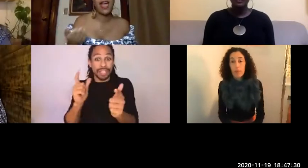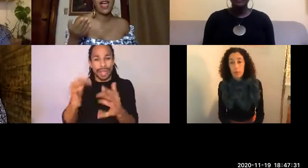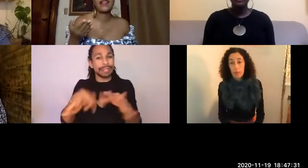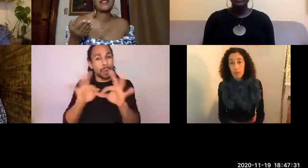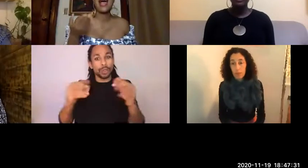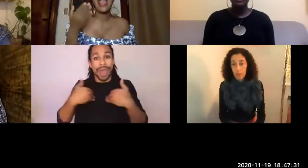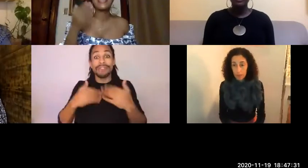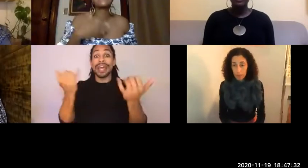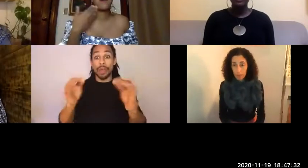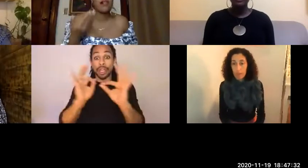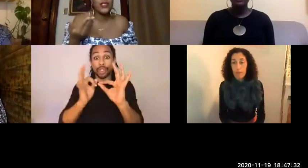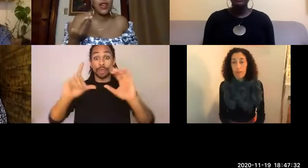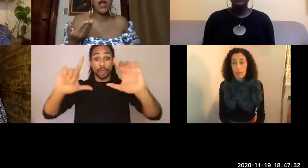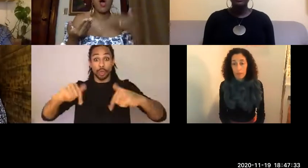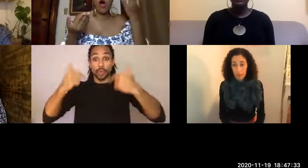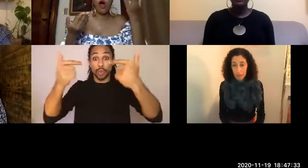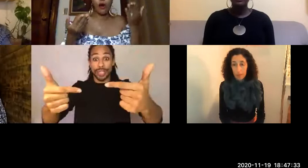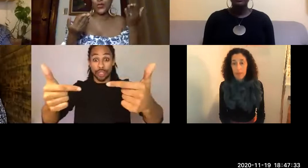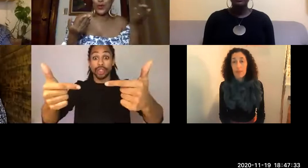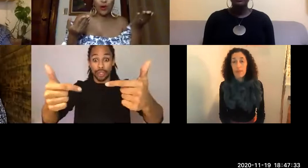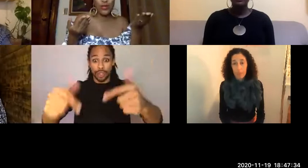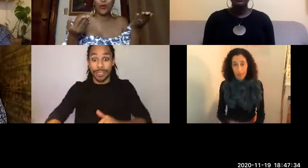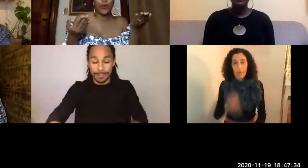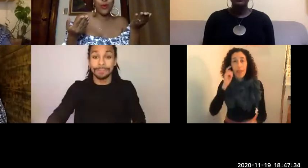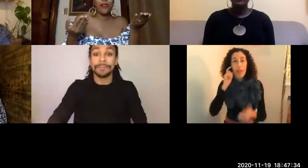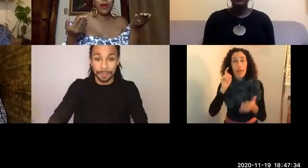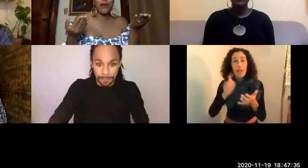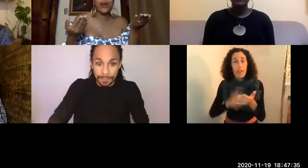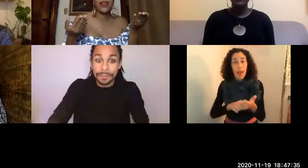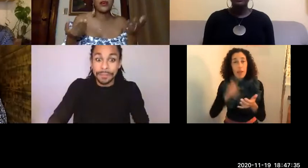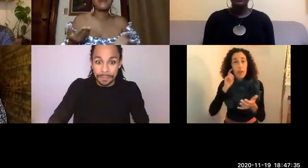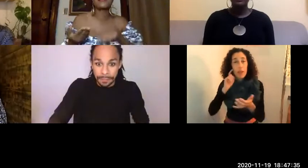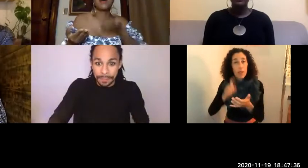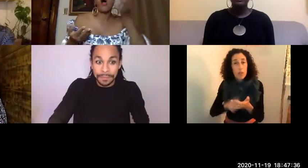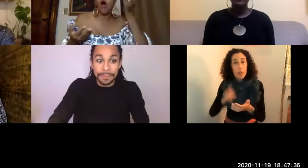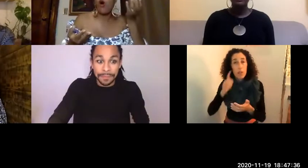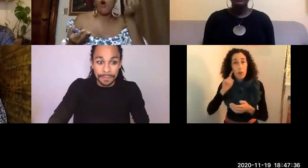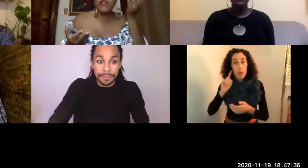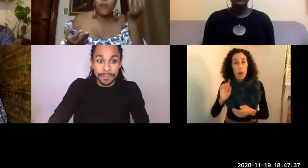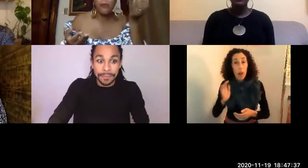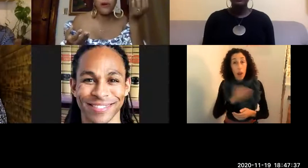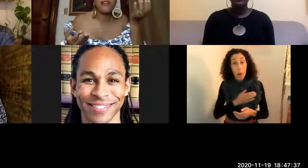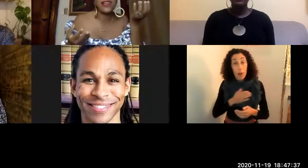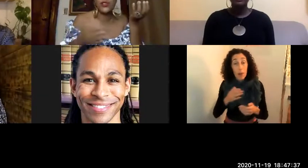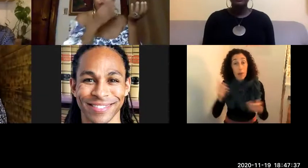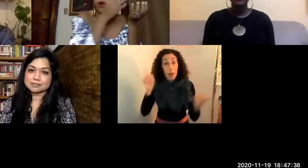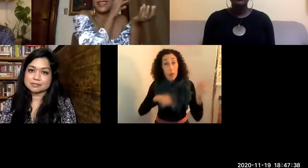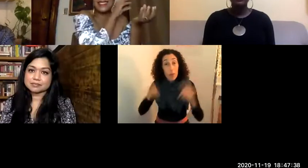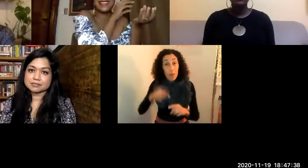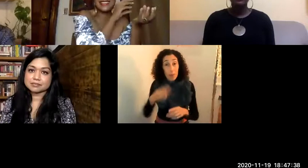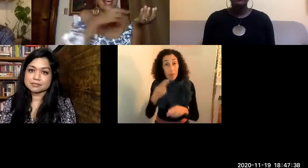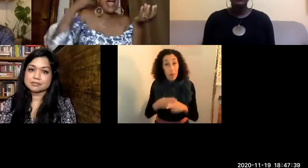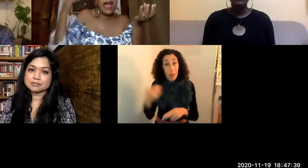have, and acknowledging are to one of our community agreements, are all of our privilege where